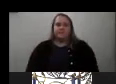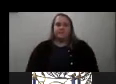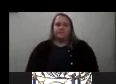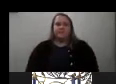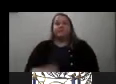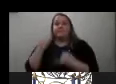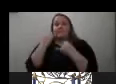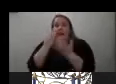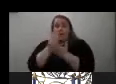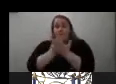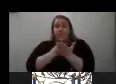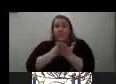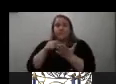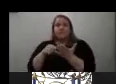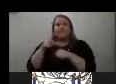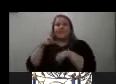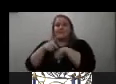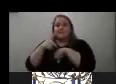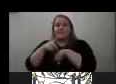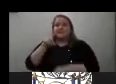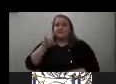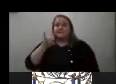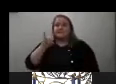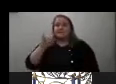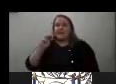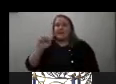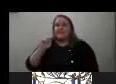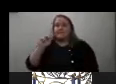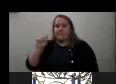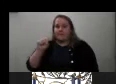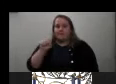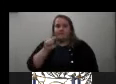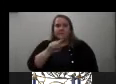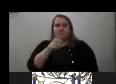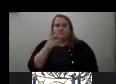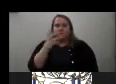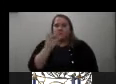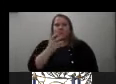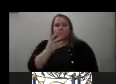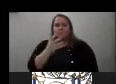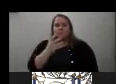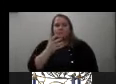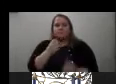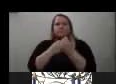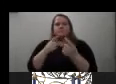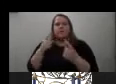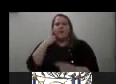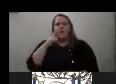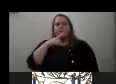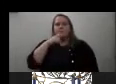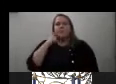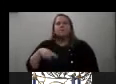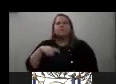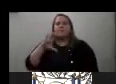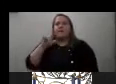The last section of the ballet is called Diamonds, and this is a wonderful tribute to Russian classical